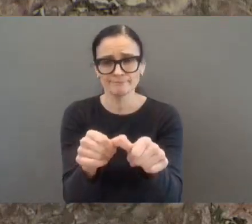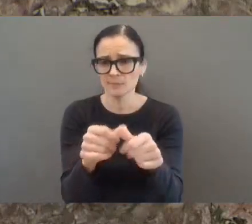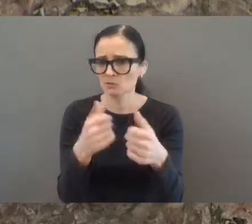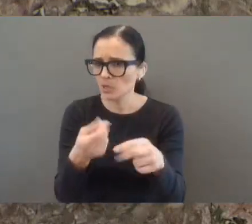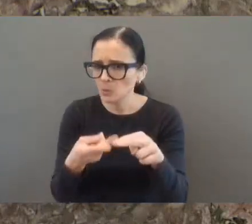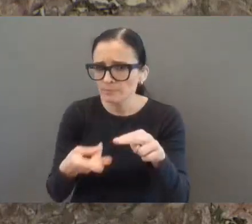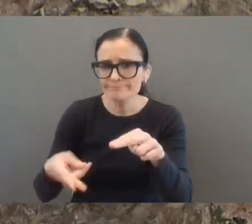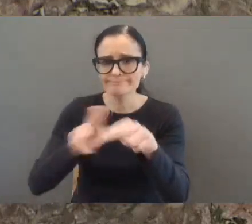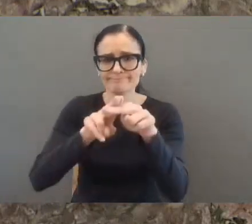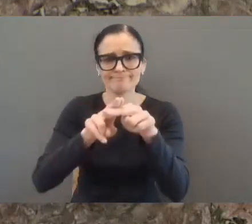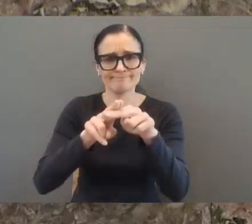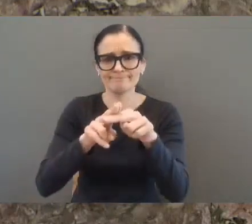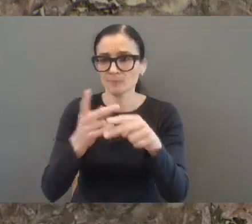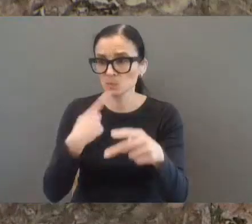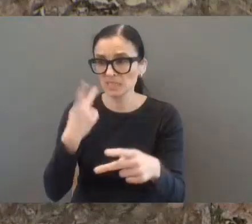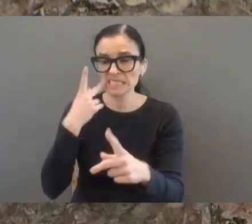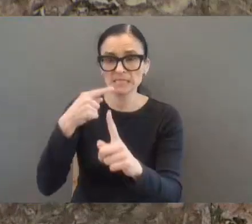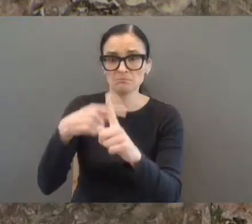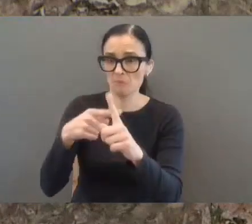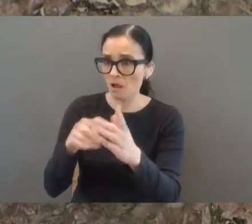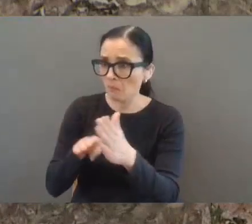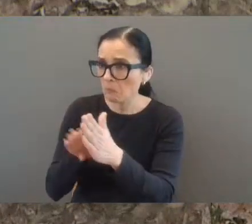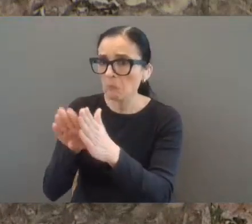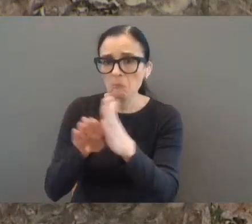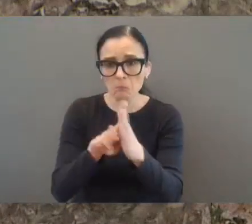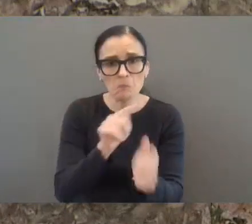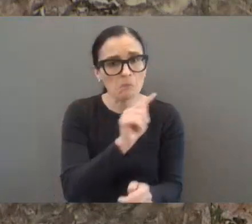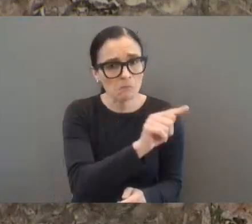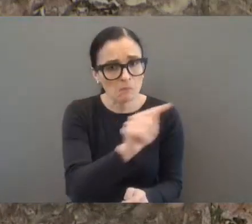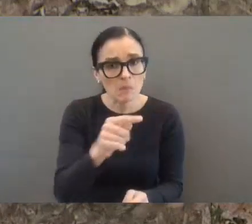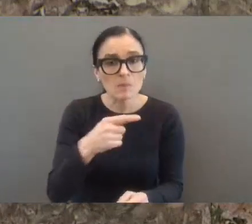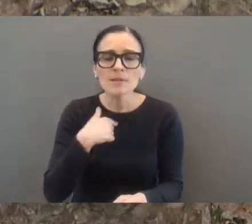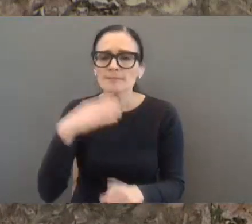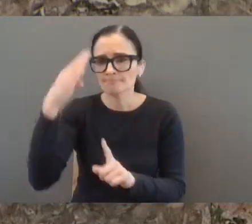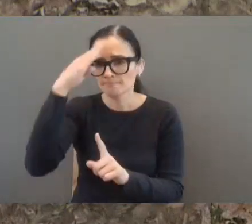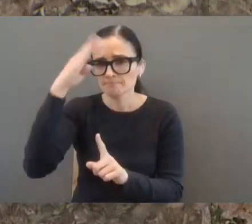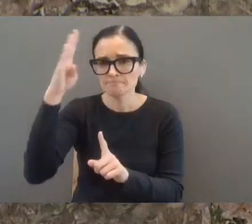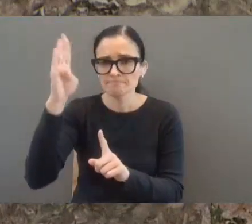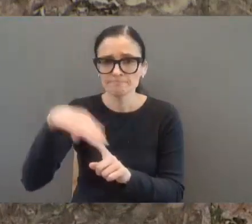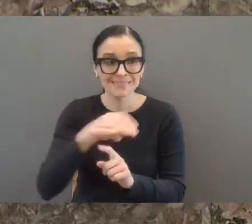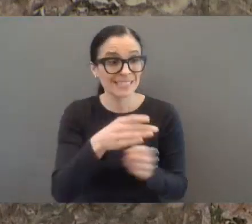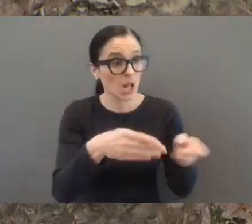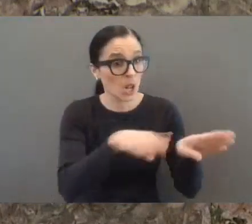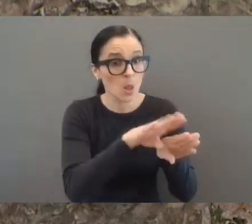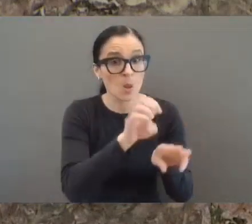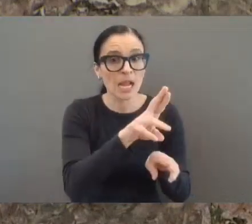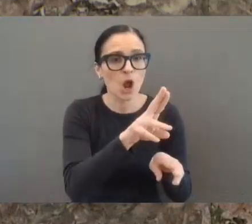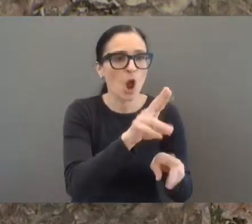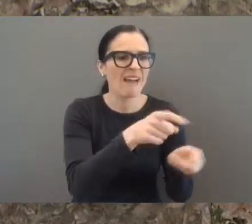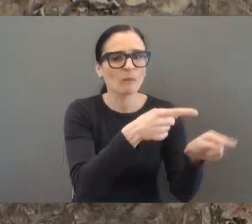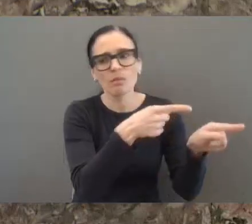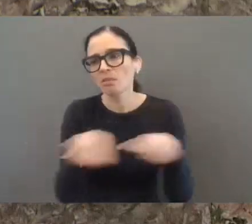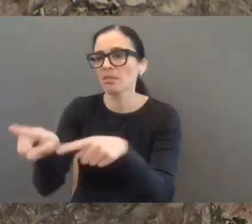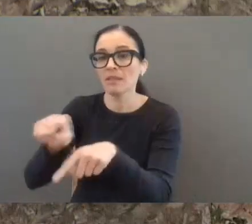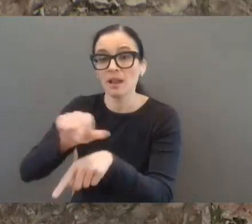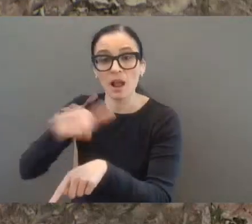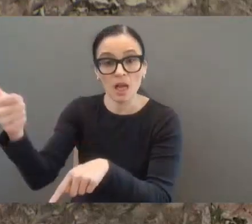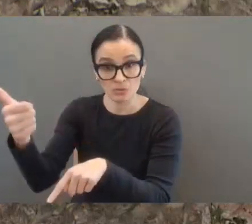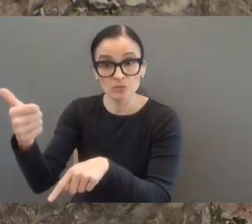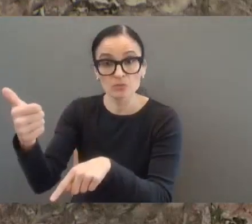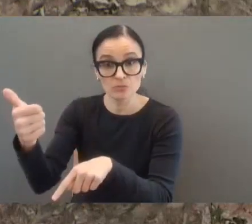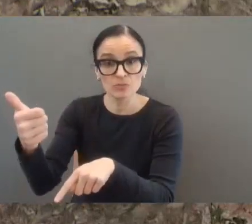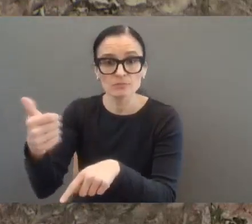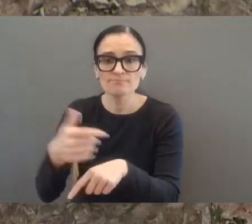that emergency room diversions and temporary closures have reduced by 40% over the last 6 months compared to the 6